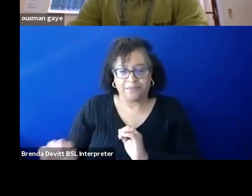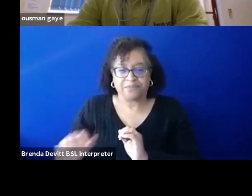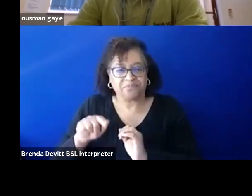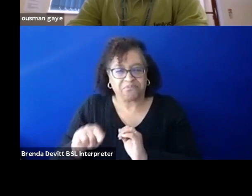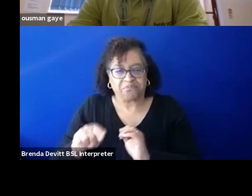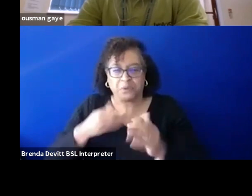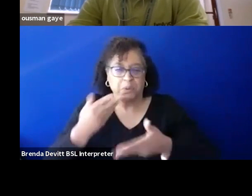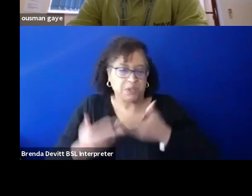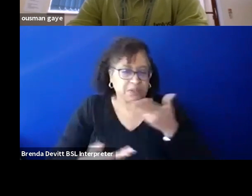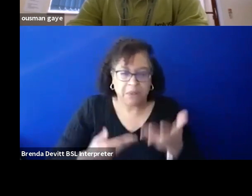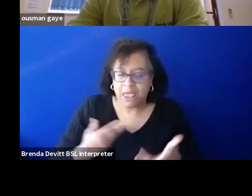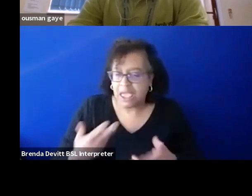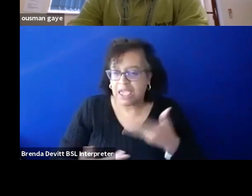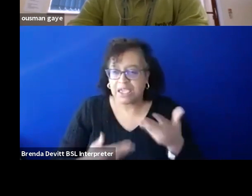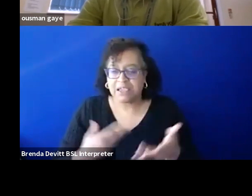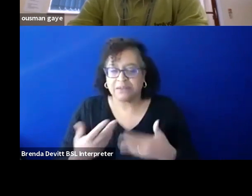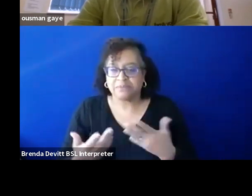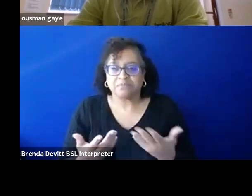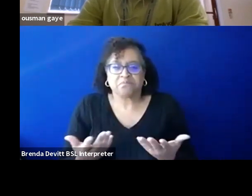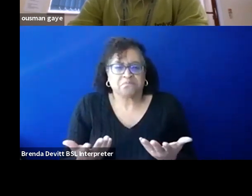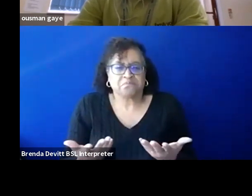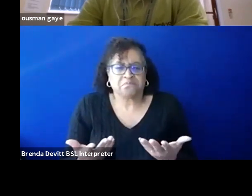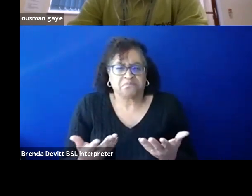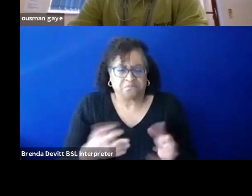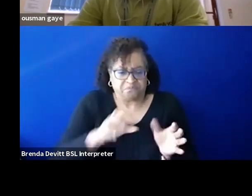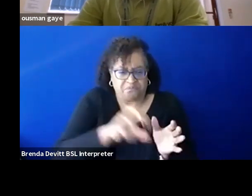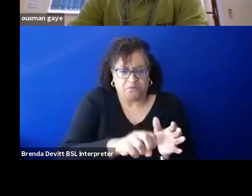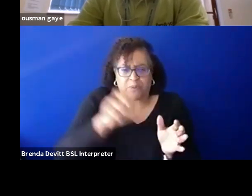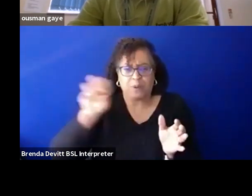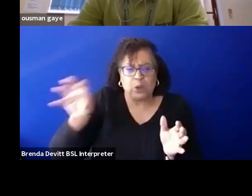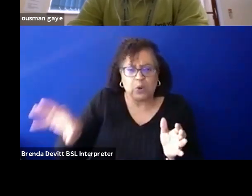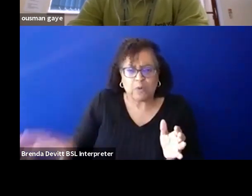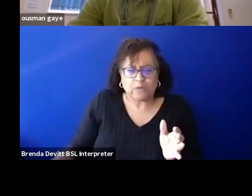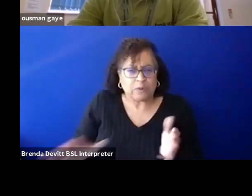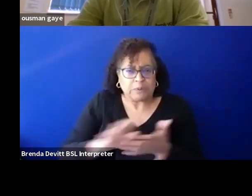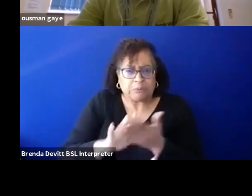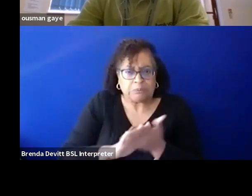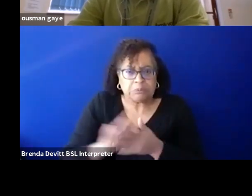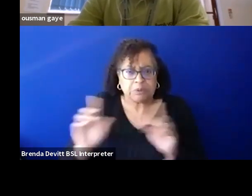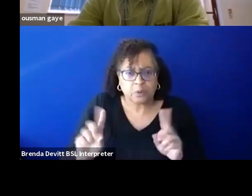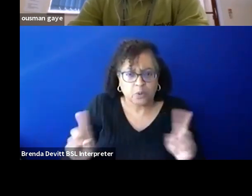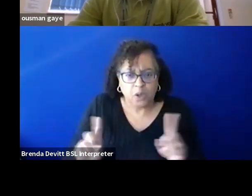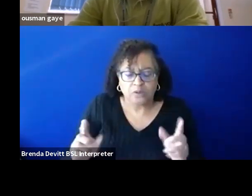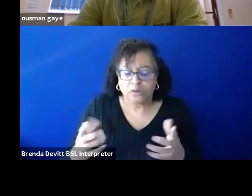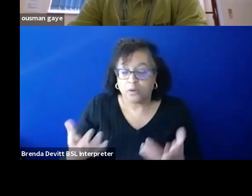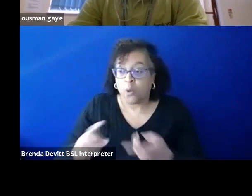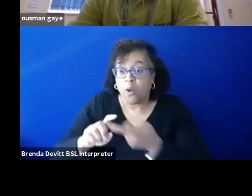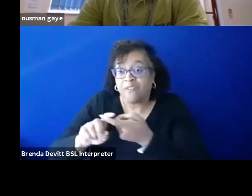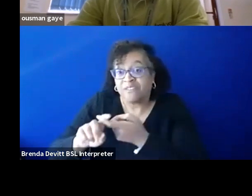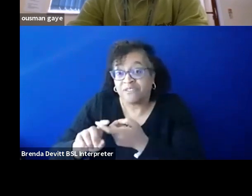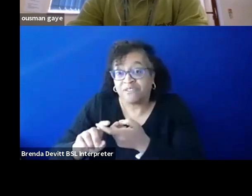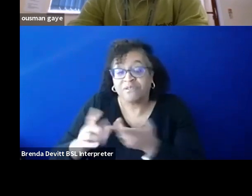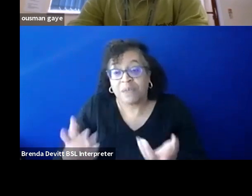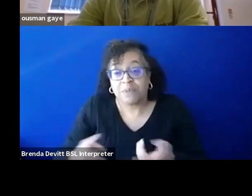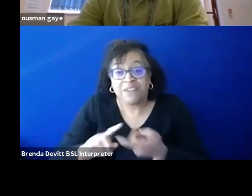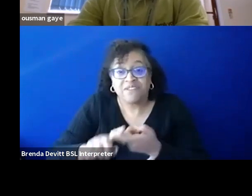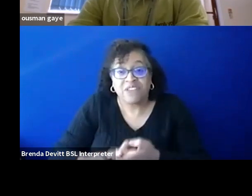of what constitutes an exclusion for a fixed term and permanent